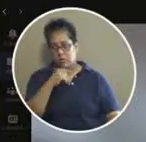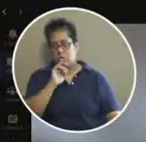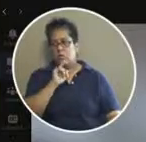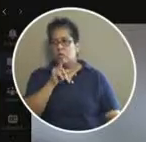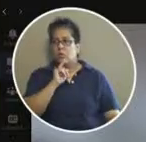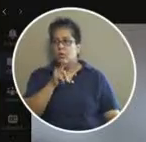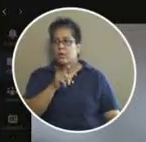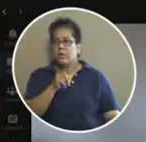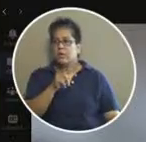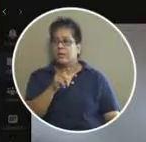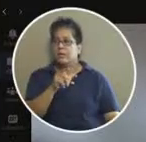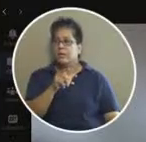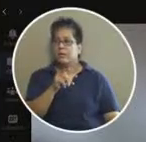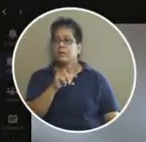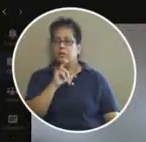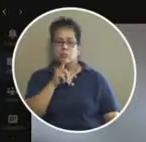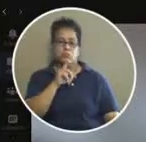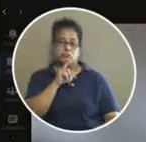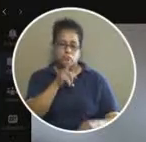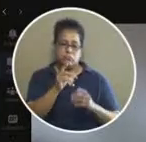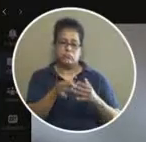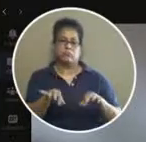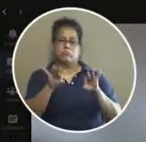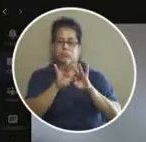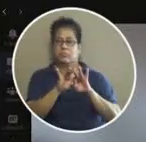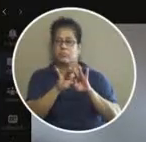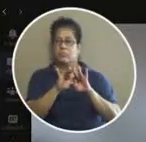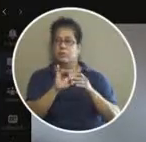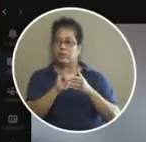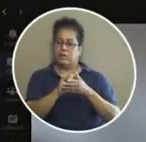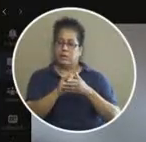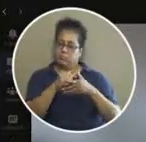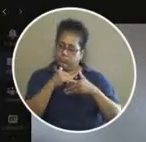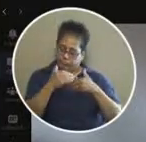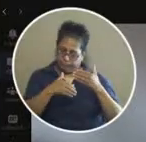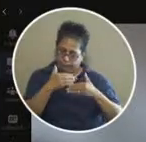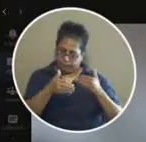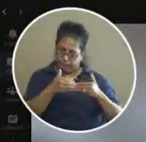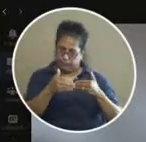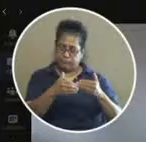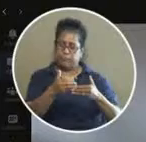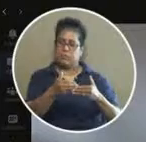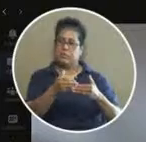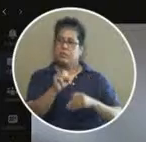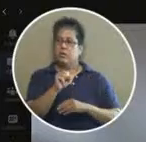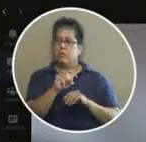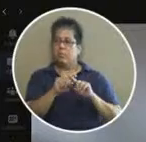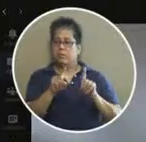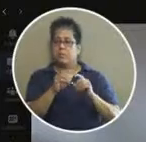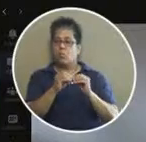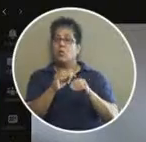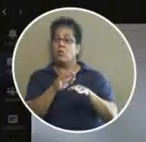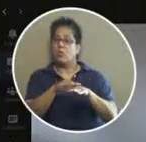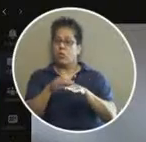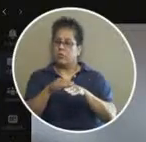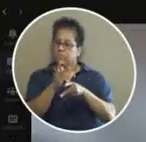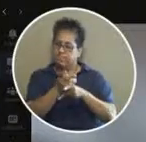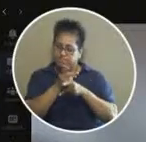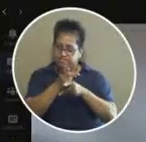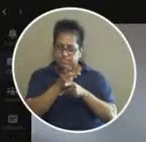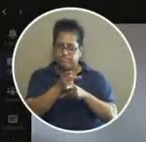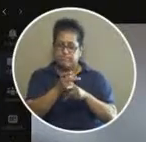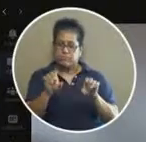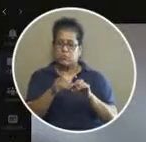it's very important. Let's move swiftly, but in a way that we're cautious and that we are